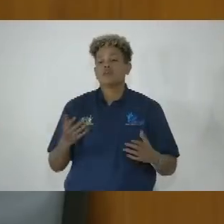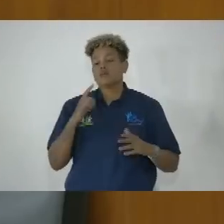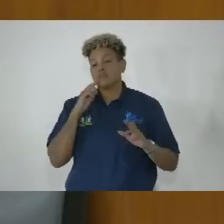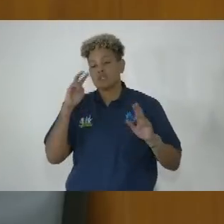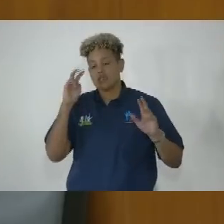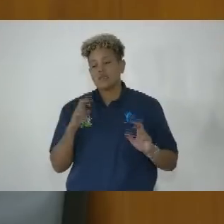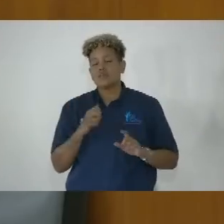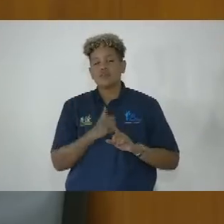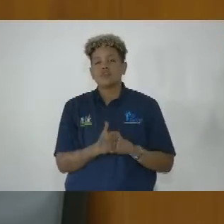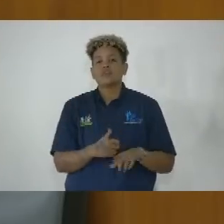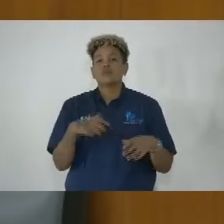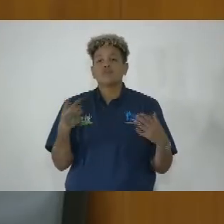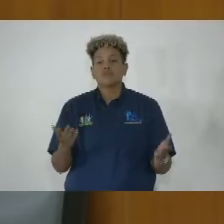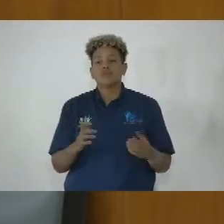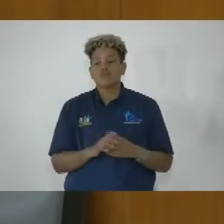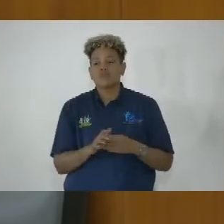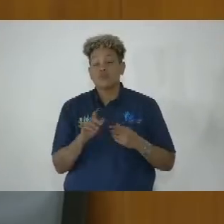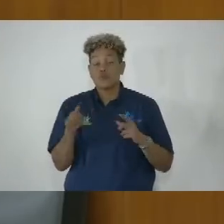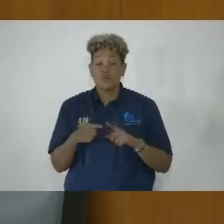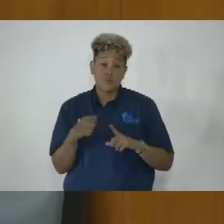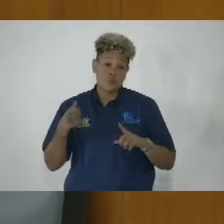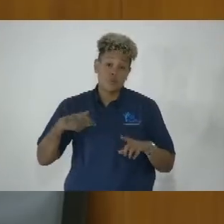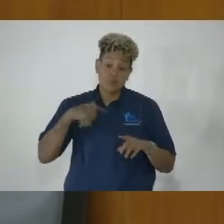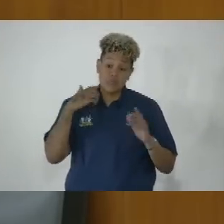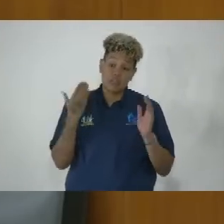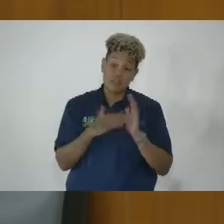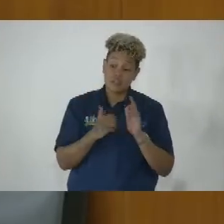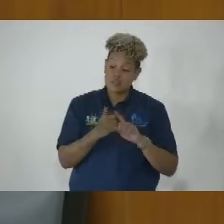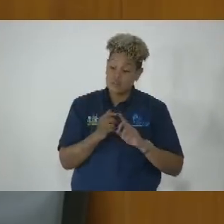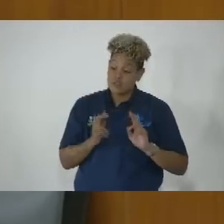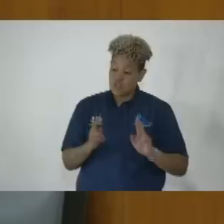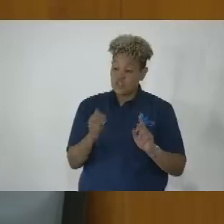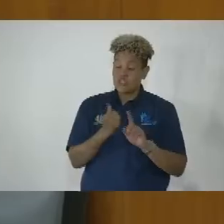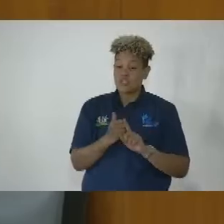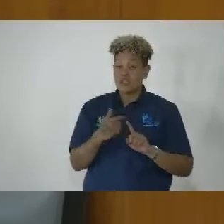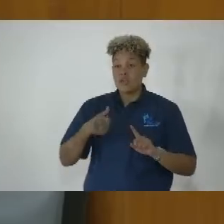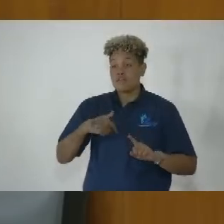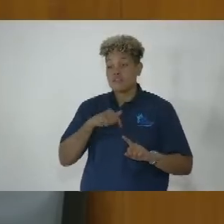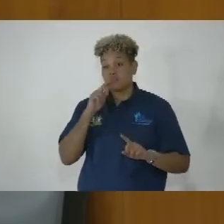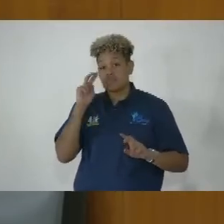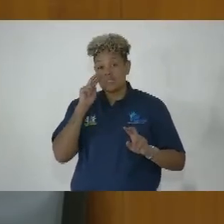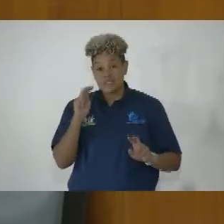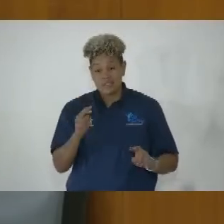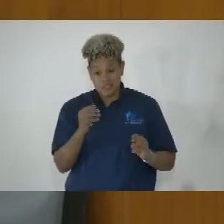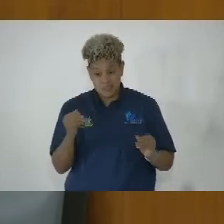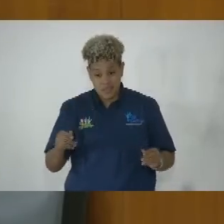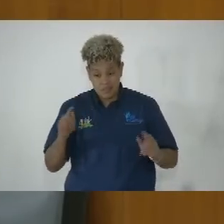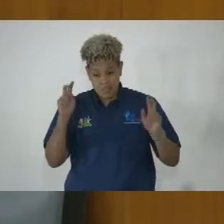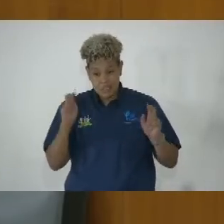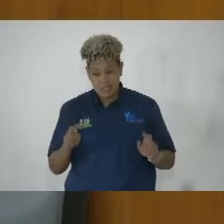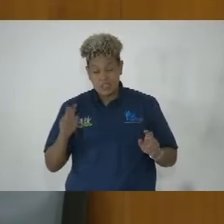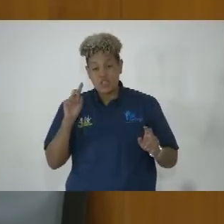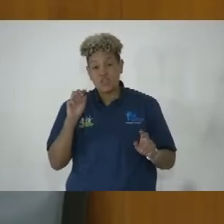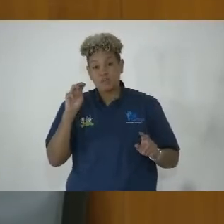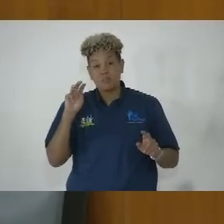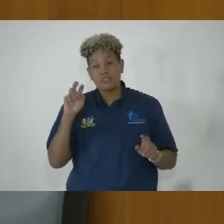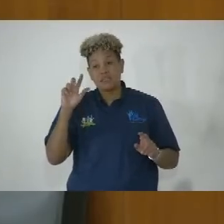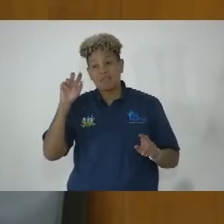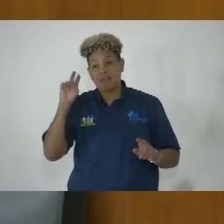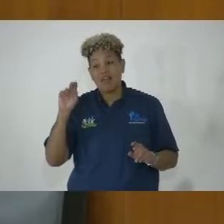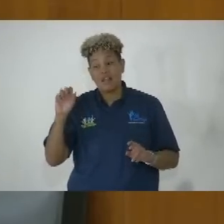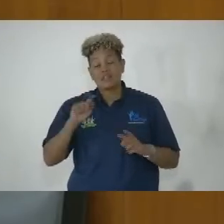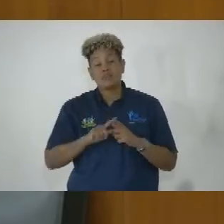issues that, when weighed against the urgency of us addressing domestic violence and